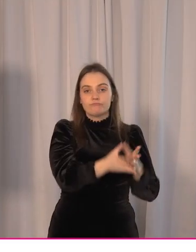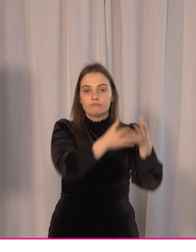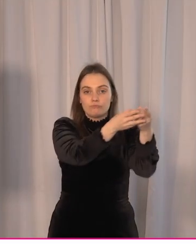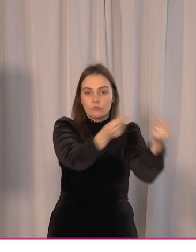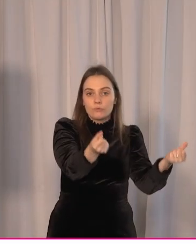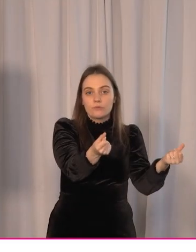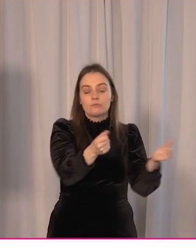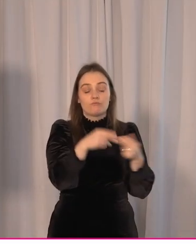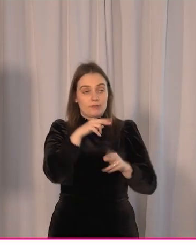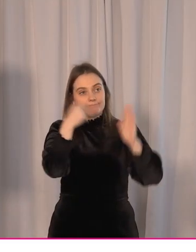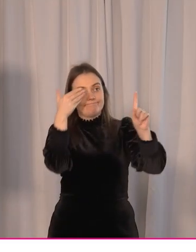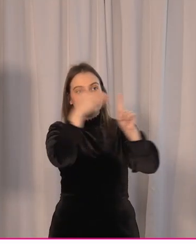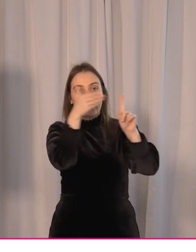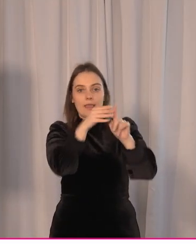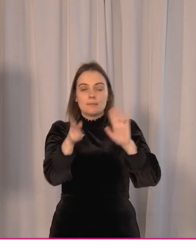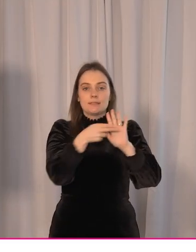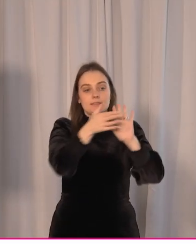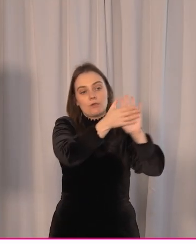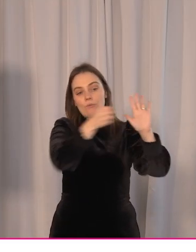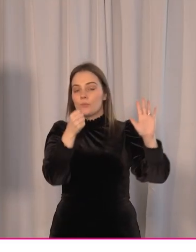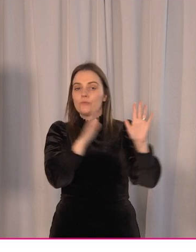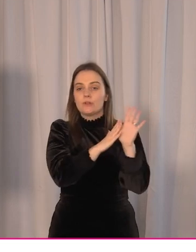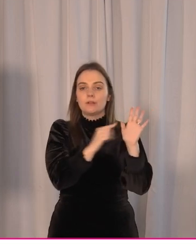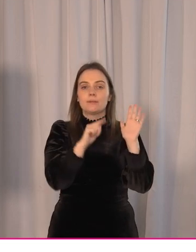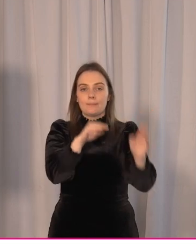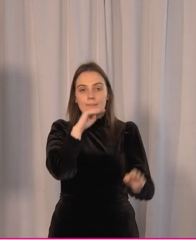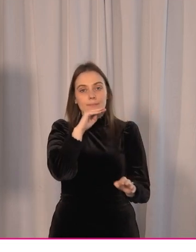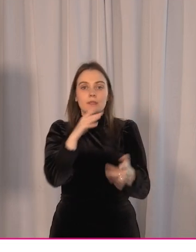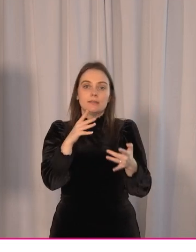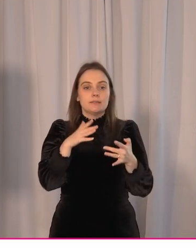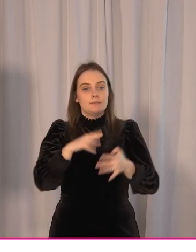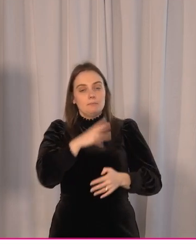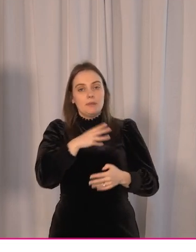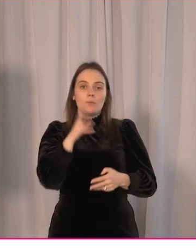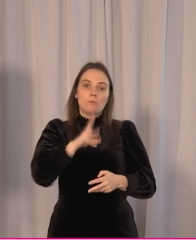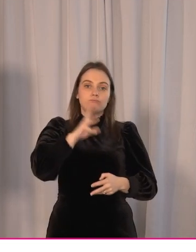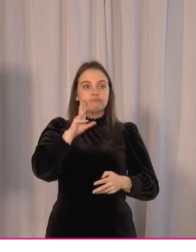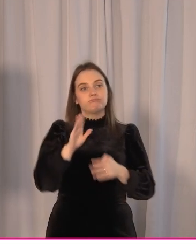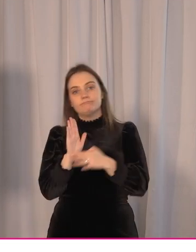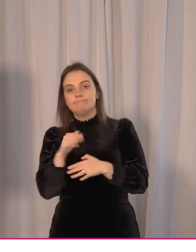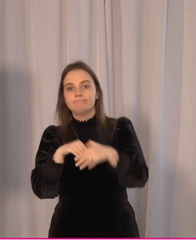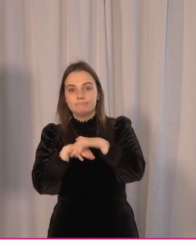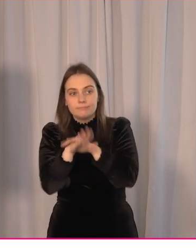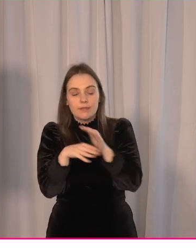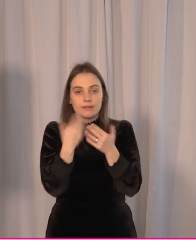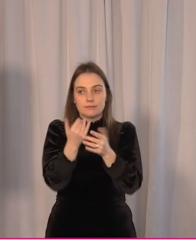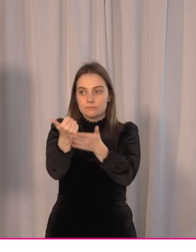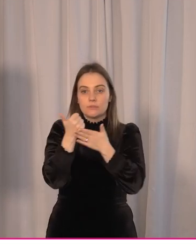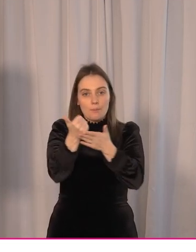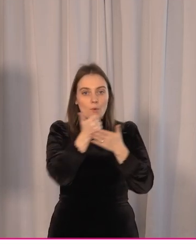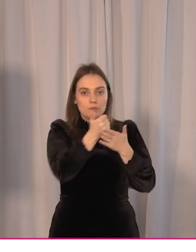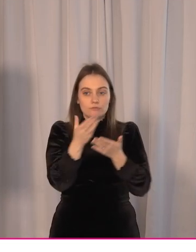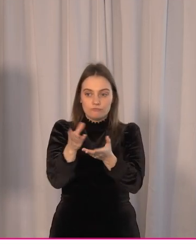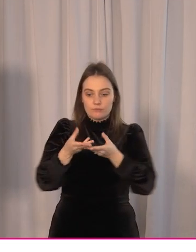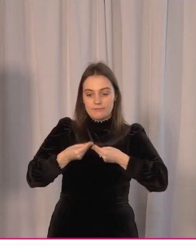hopefully stigma removal with regard to sexual health, because that enables people to come forward and get the appropriate supports to their